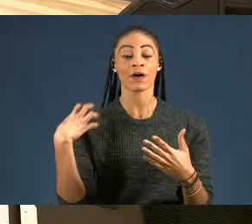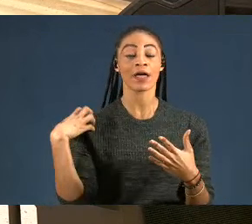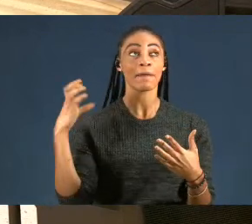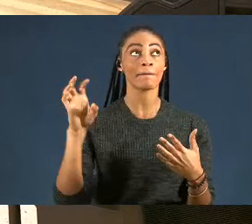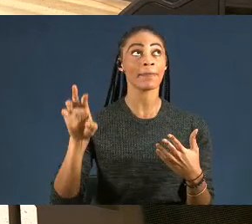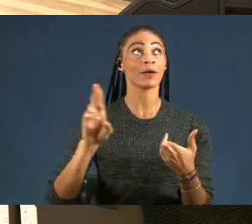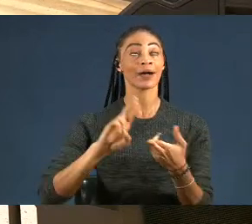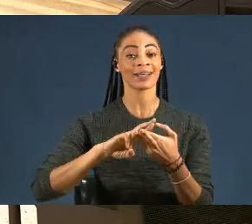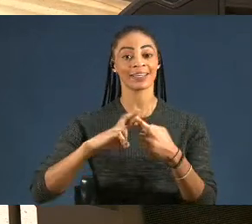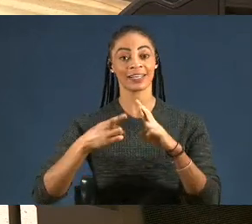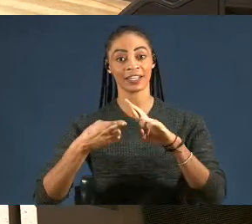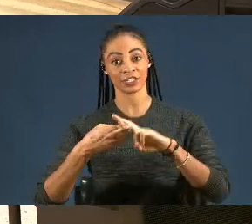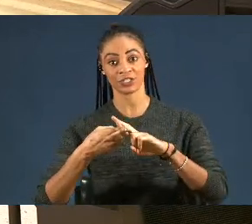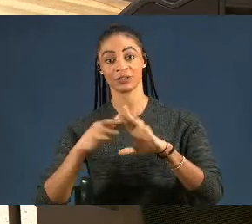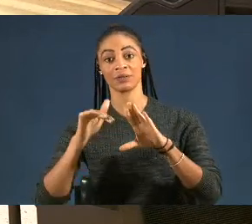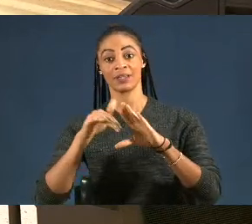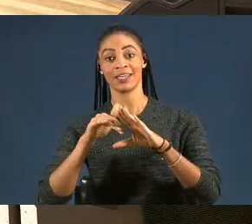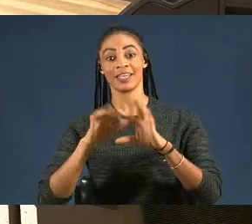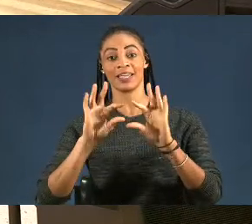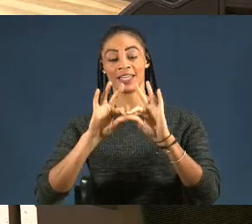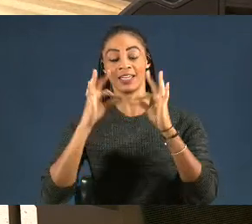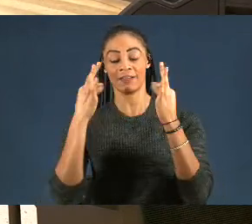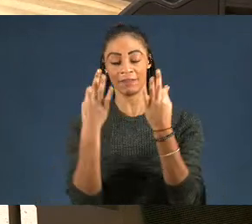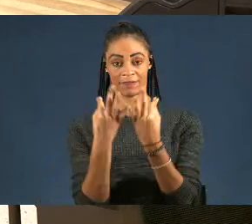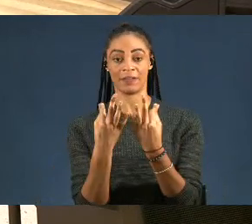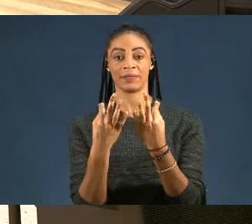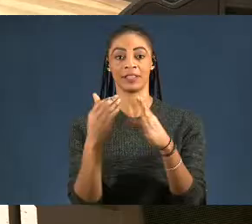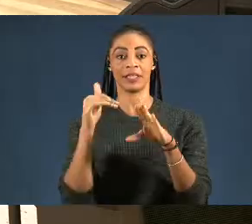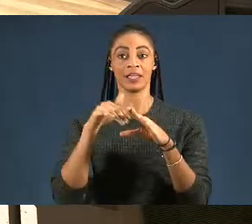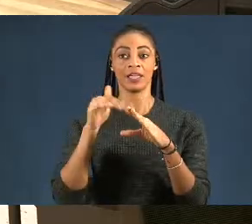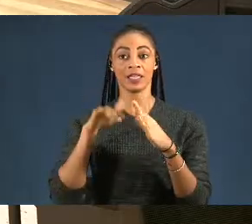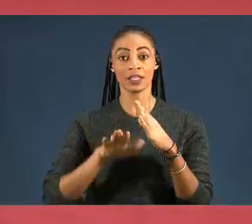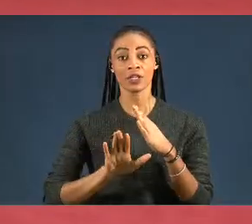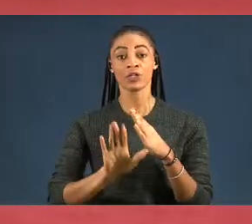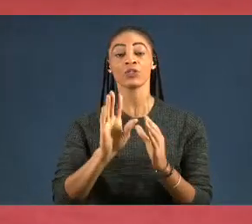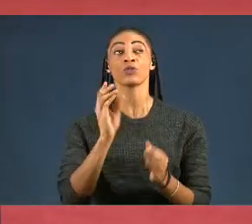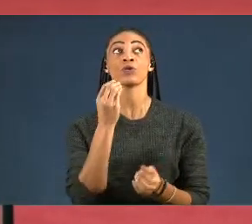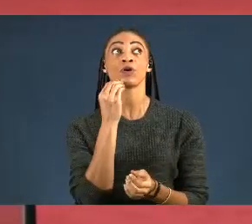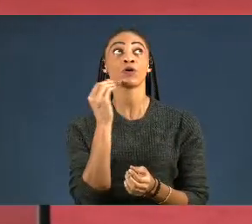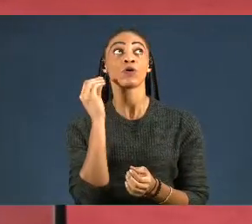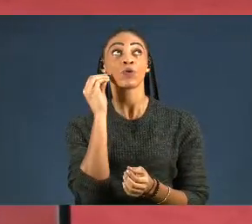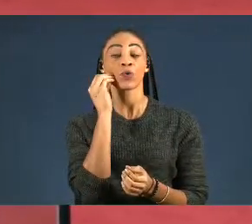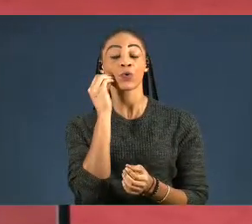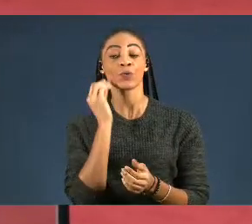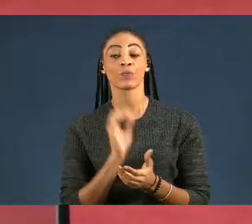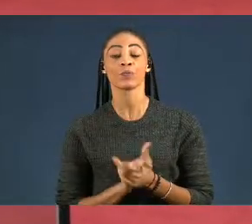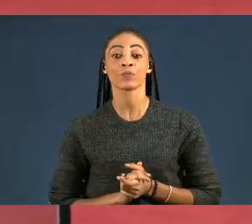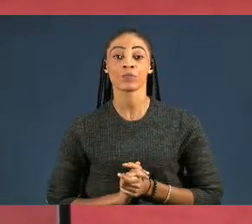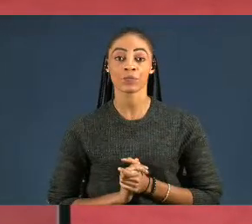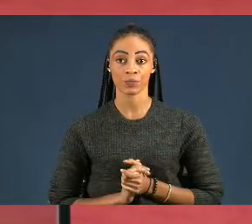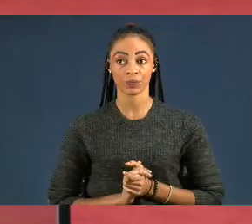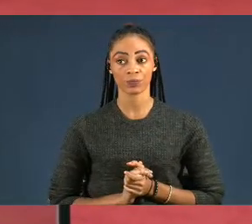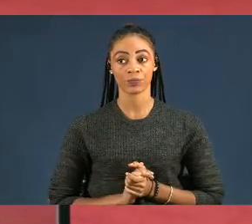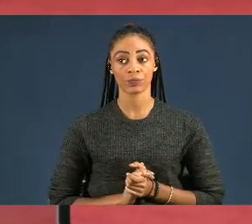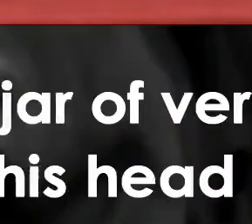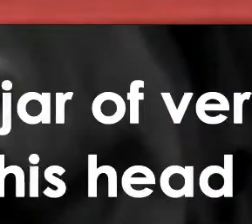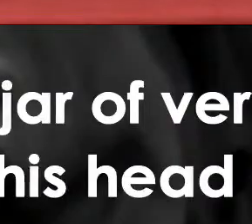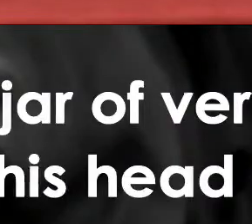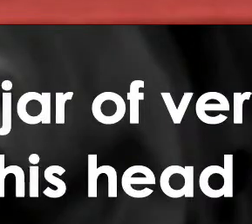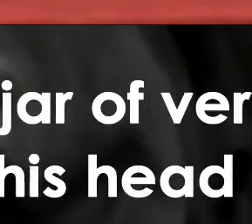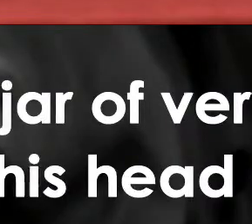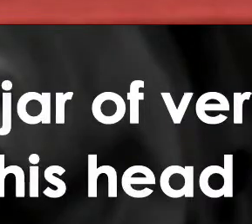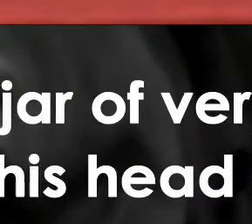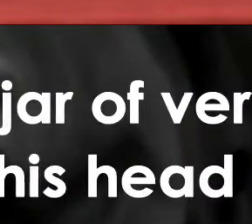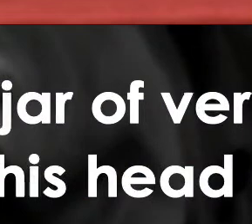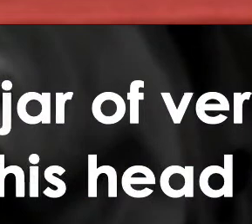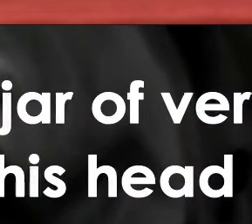family, in your home. So I want to read a scripture in Matthew 26, verse 7. The story